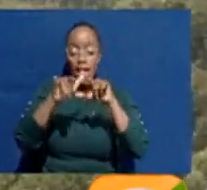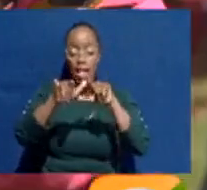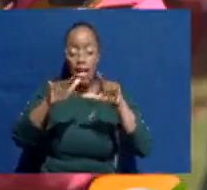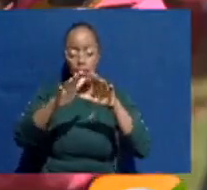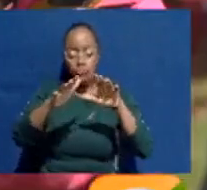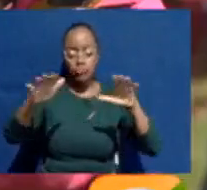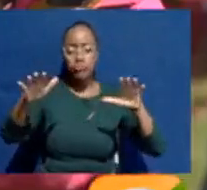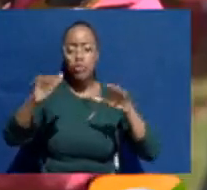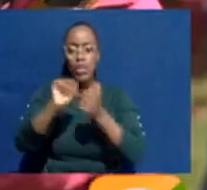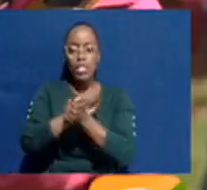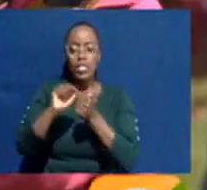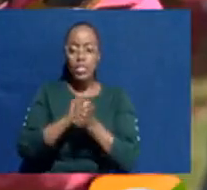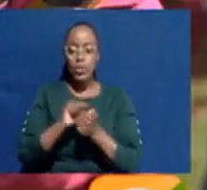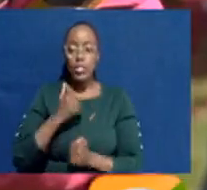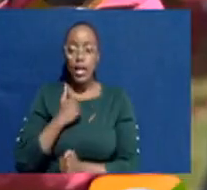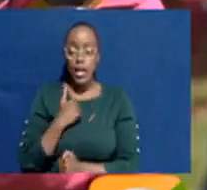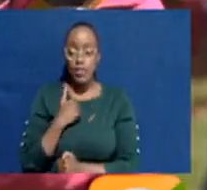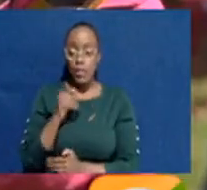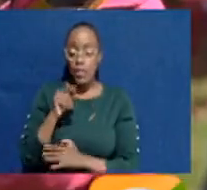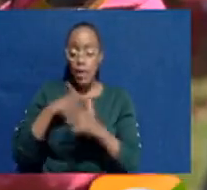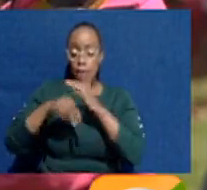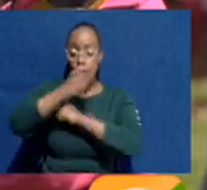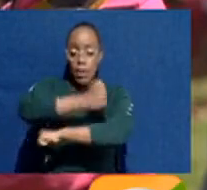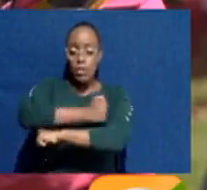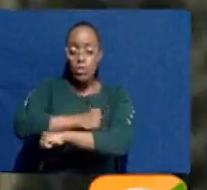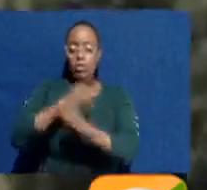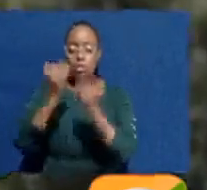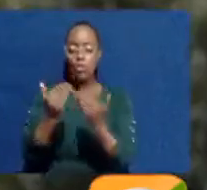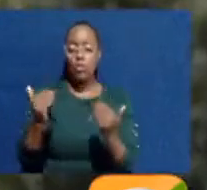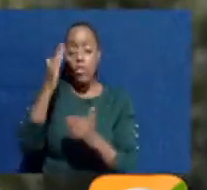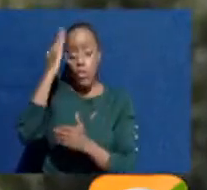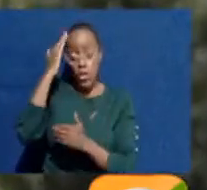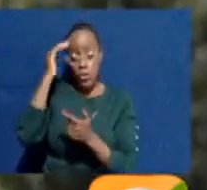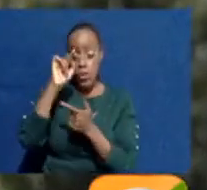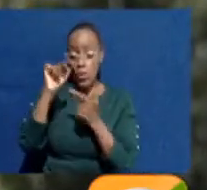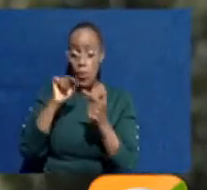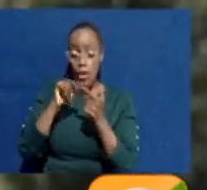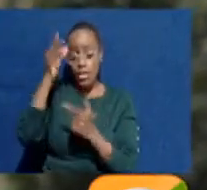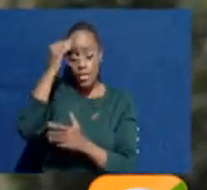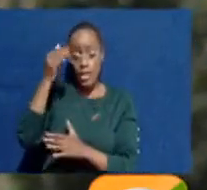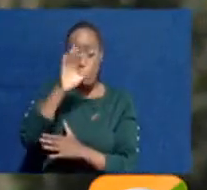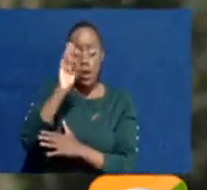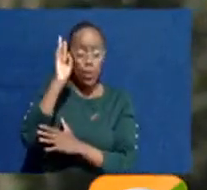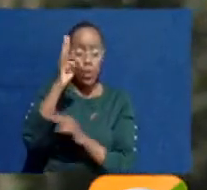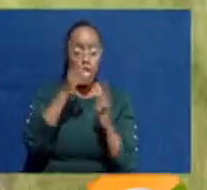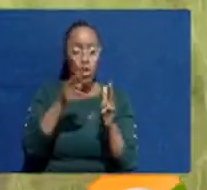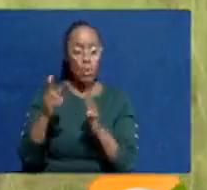destroyed. These primary school children don't know when their studies will come back to